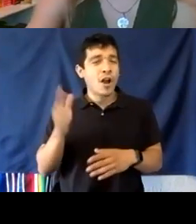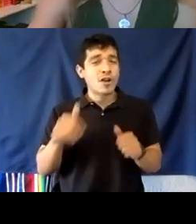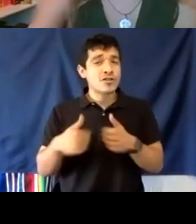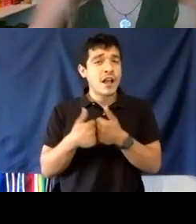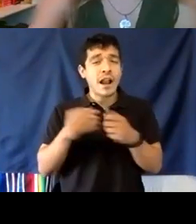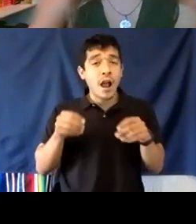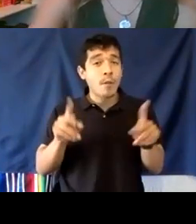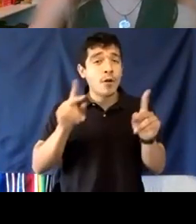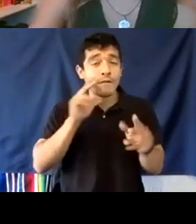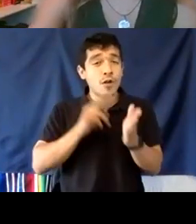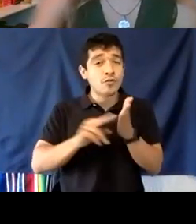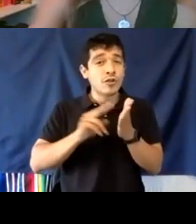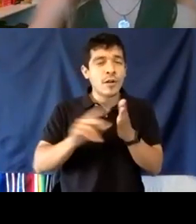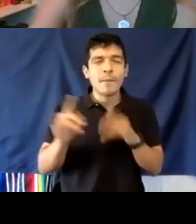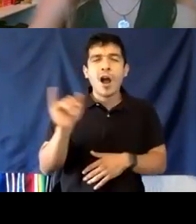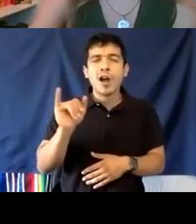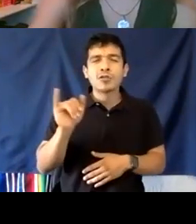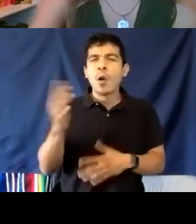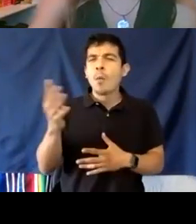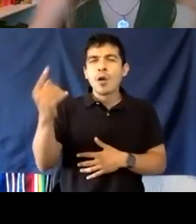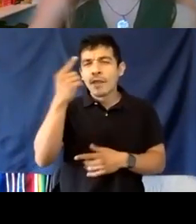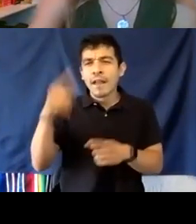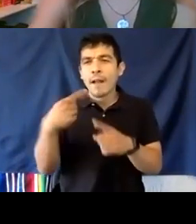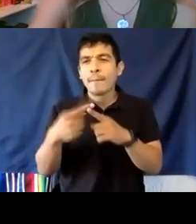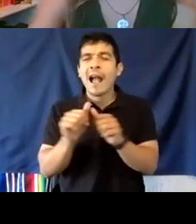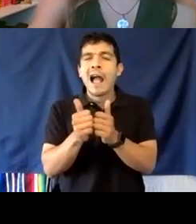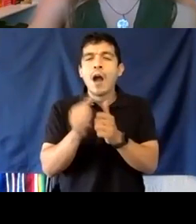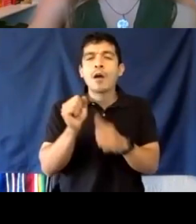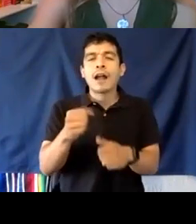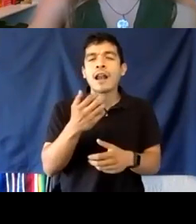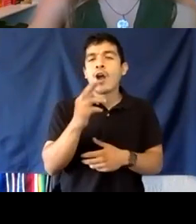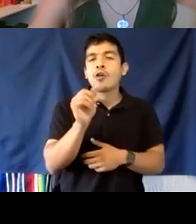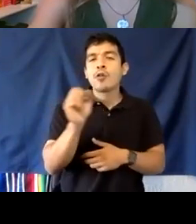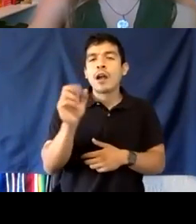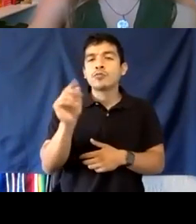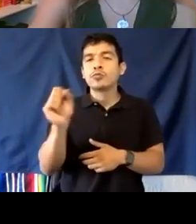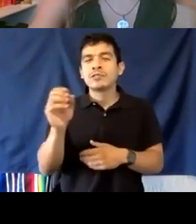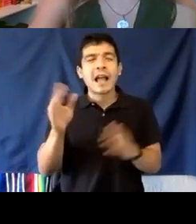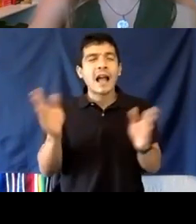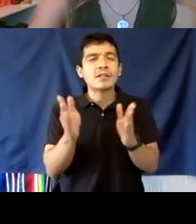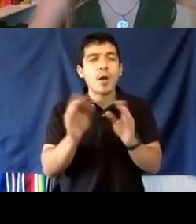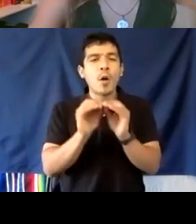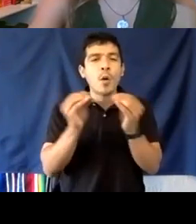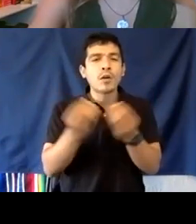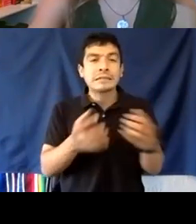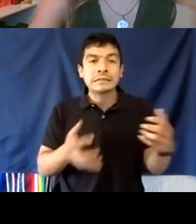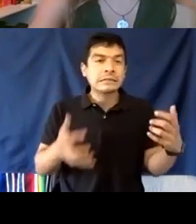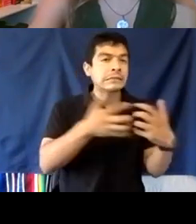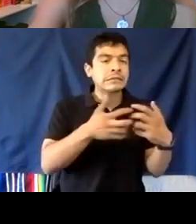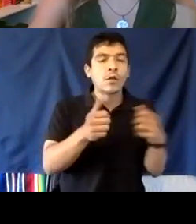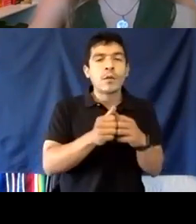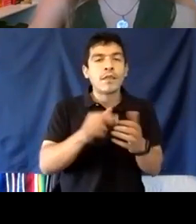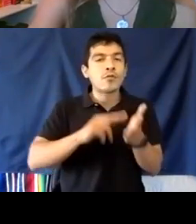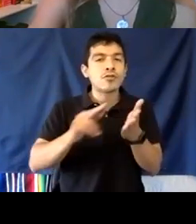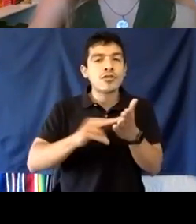know, your thoughts on, you know, how can grassroots and small organizations engage with research at the same time if they